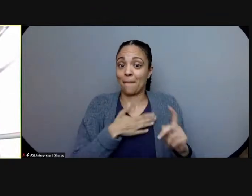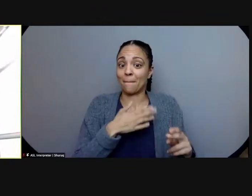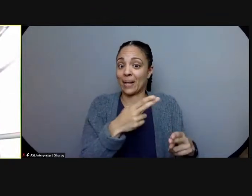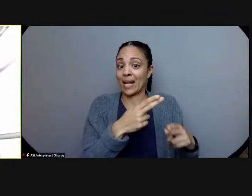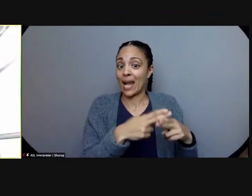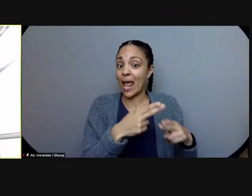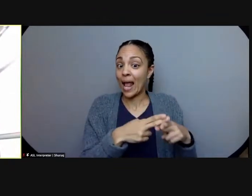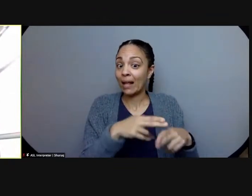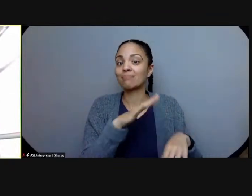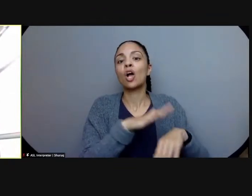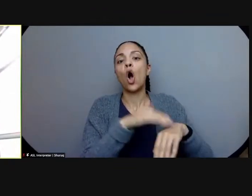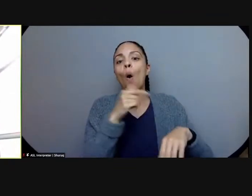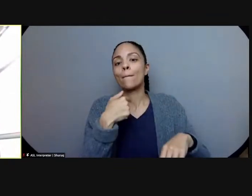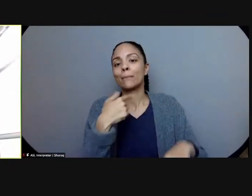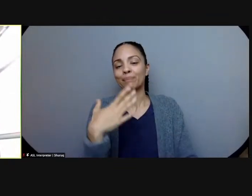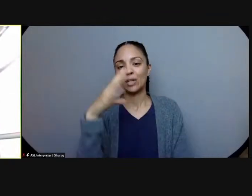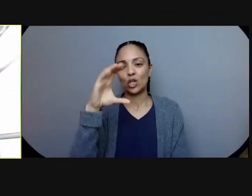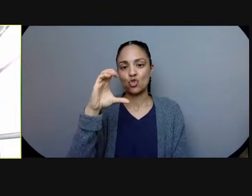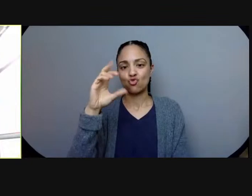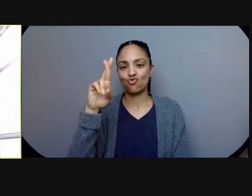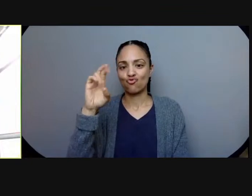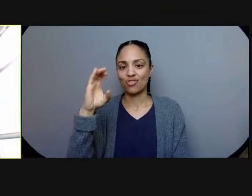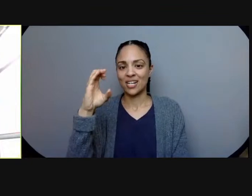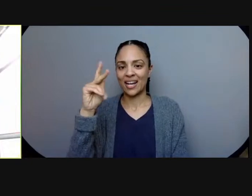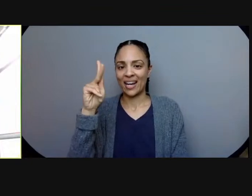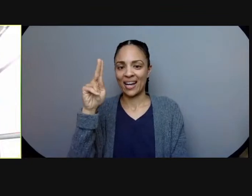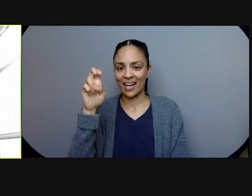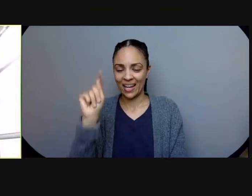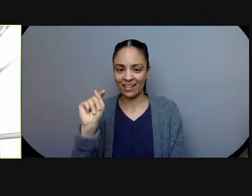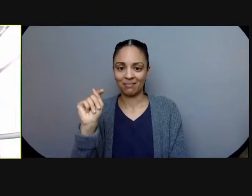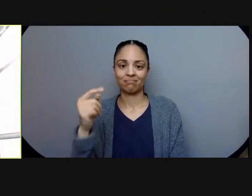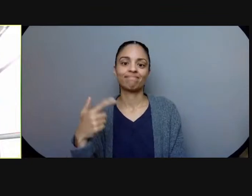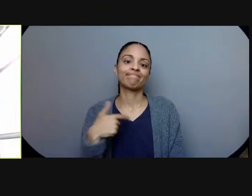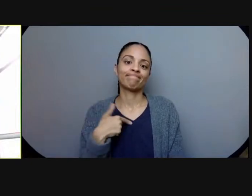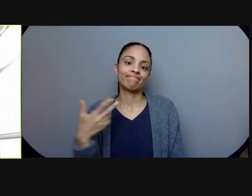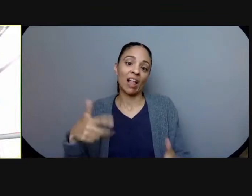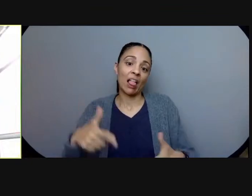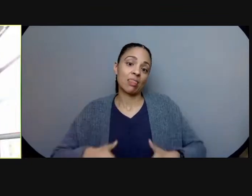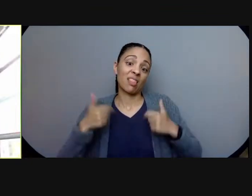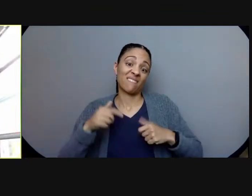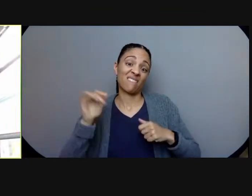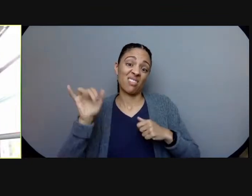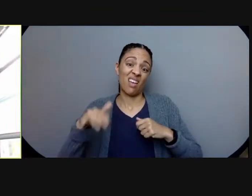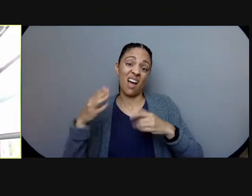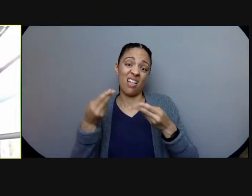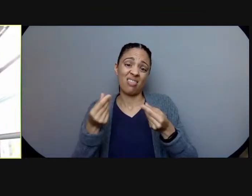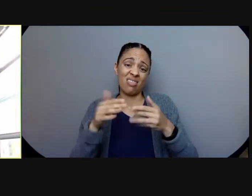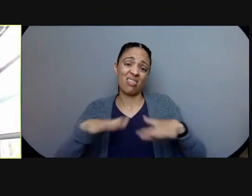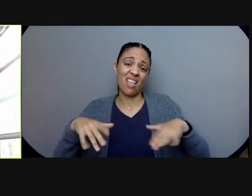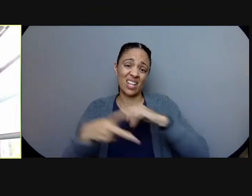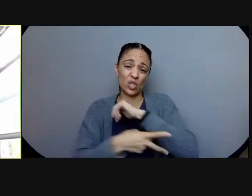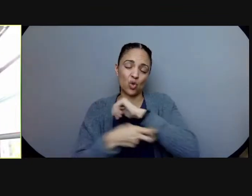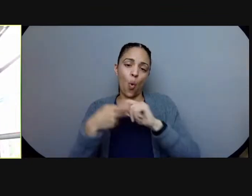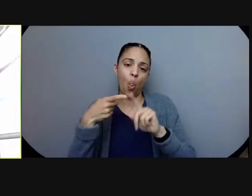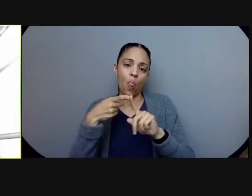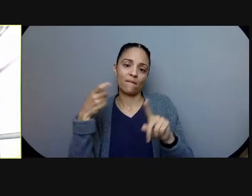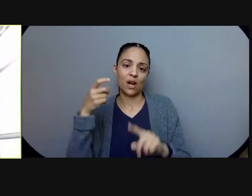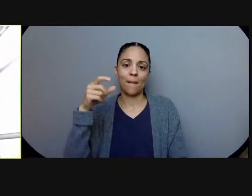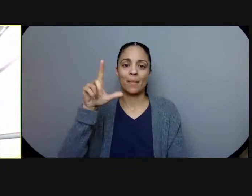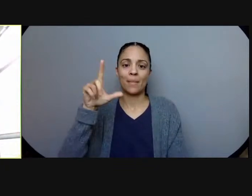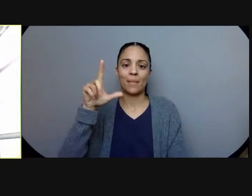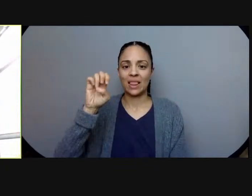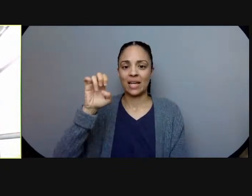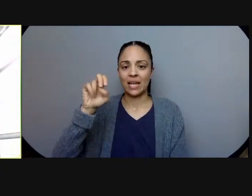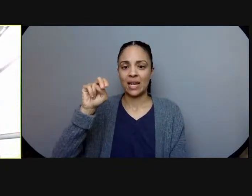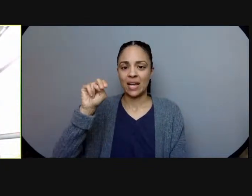on the Lenape land, the stolen Lenape land, but we know it as Queens. It's stolen.